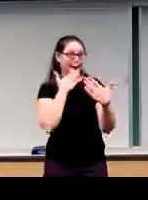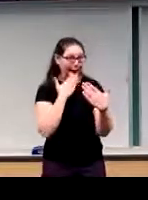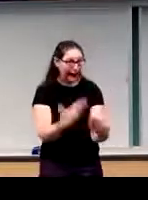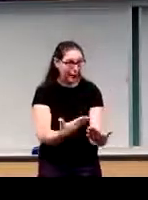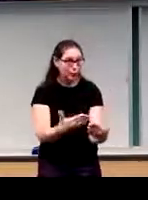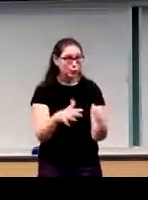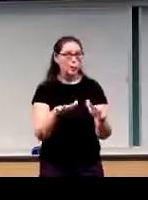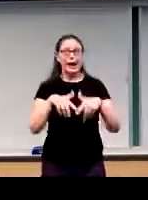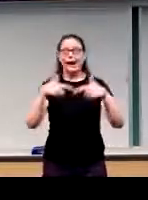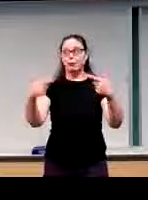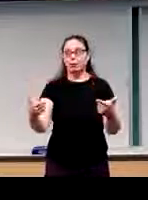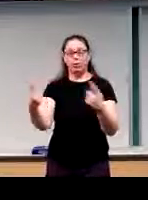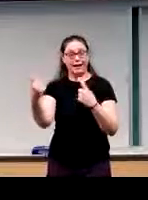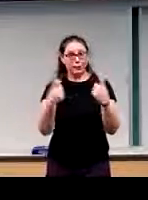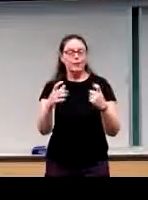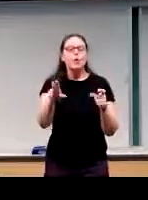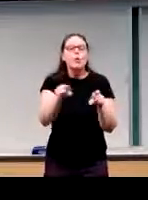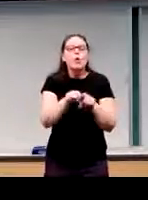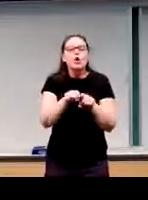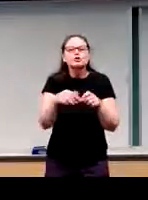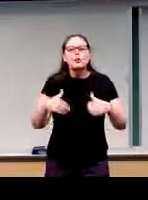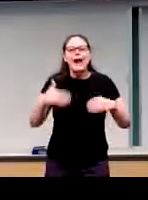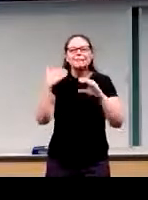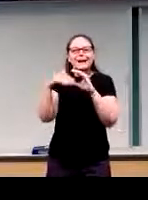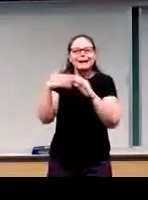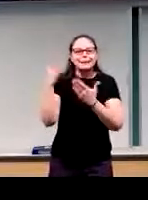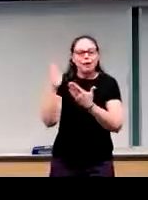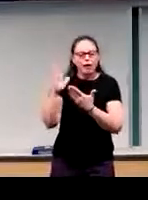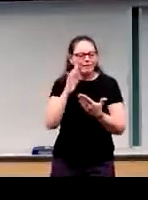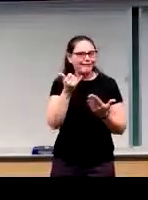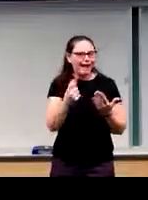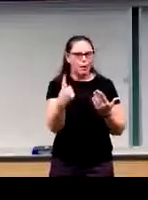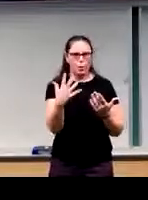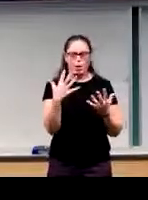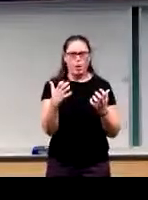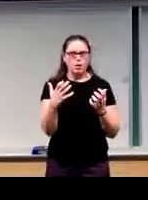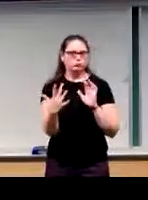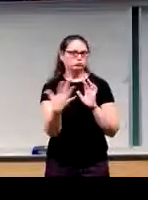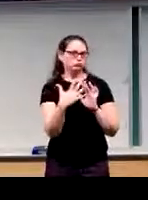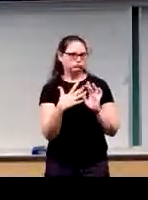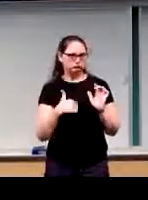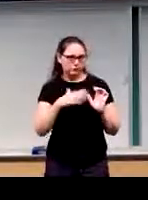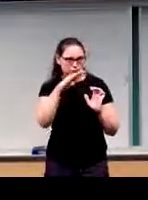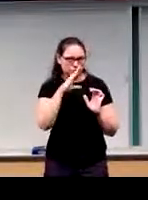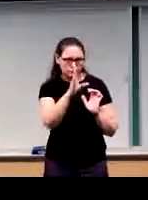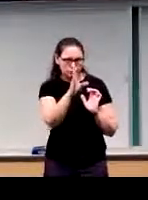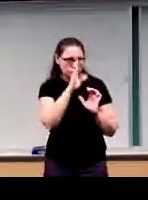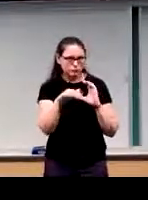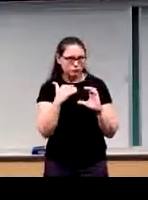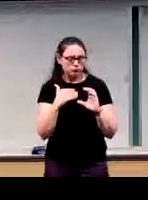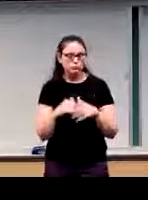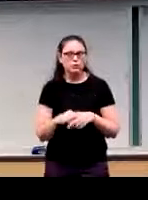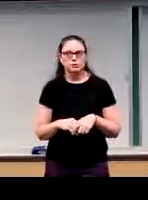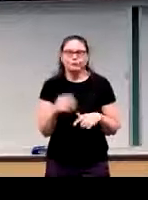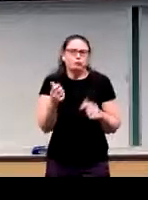take your questions. And also I have my email here if anybody wants to contact me for